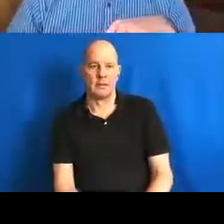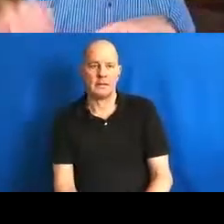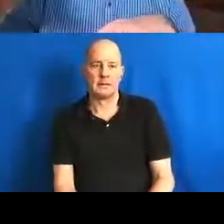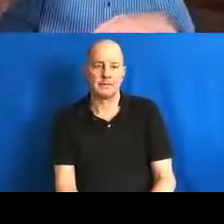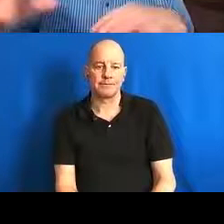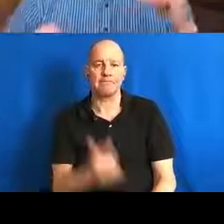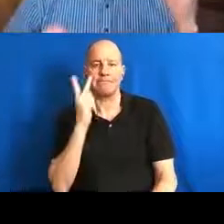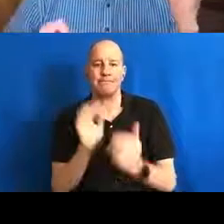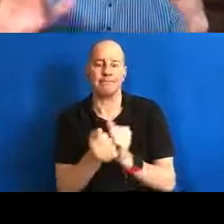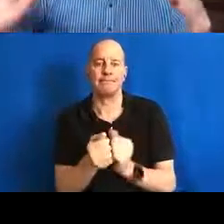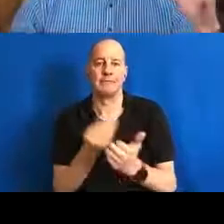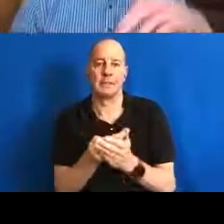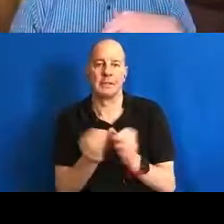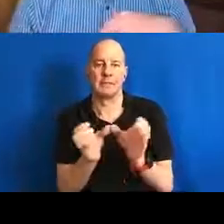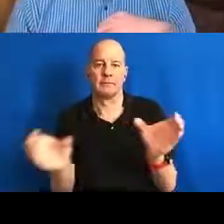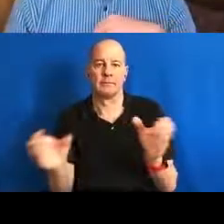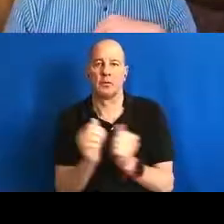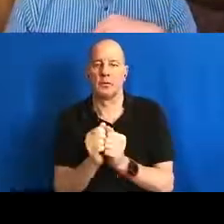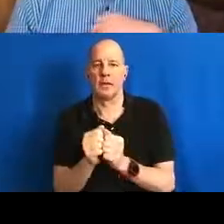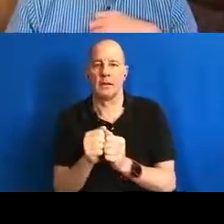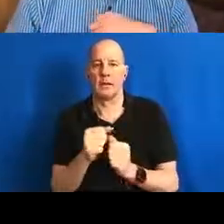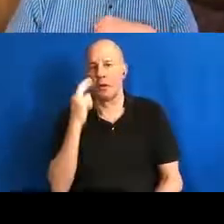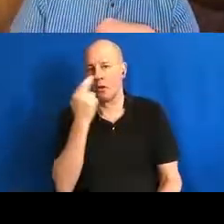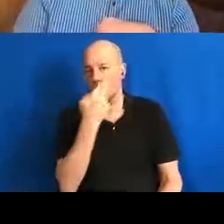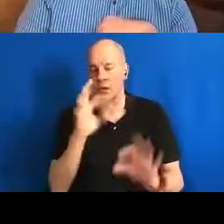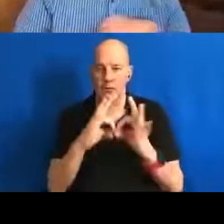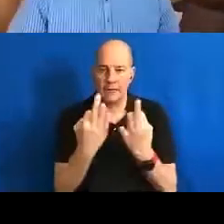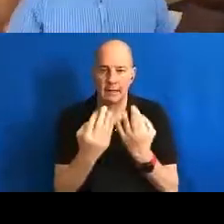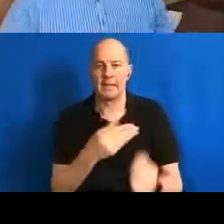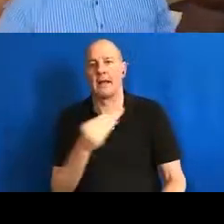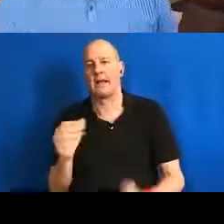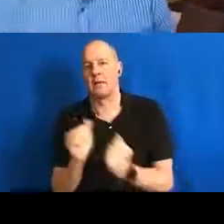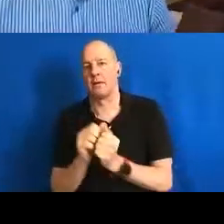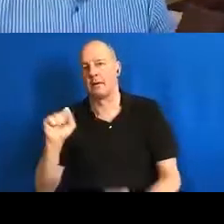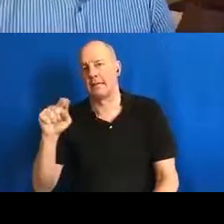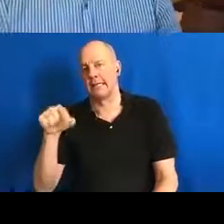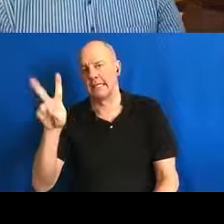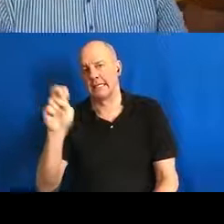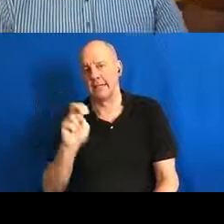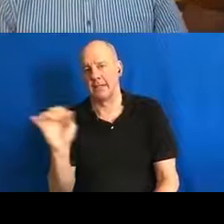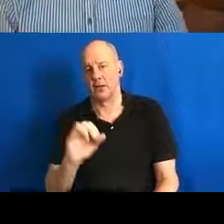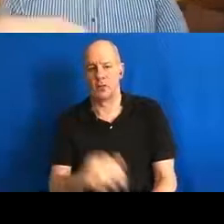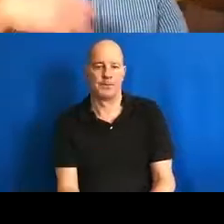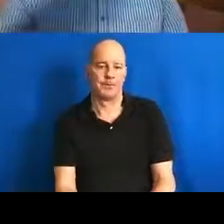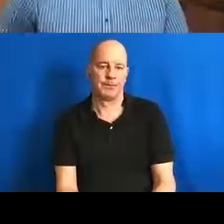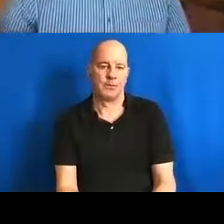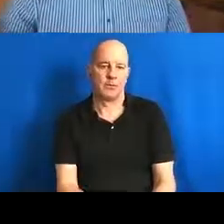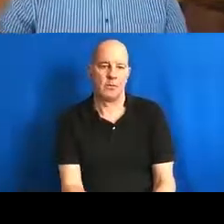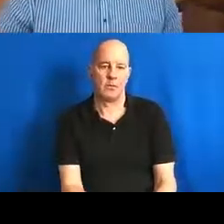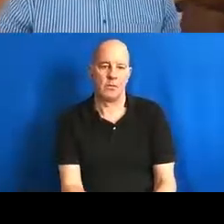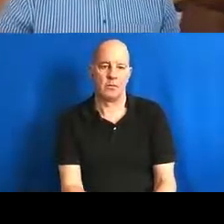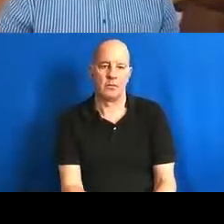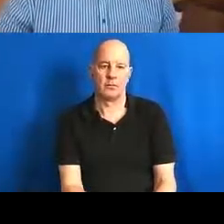was split between Stevie and Johnny and David and Moira and Alexis. And so the